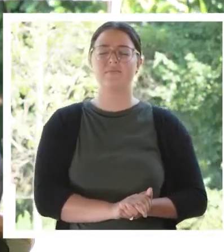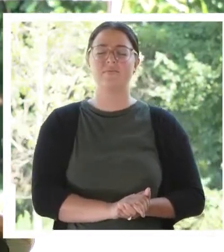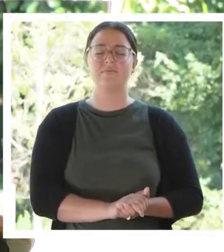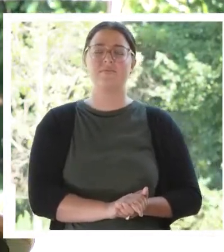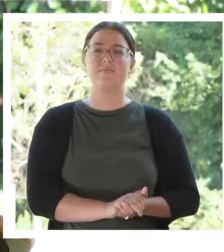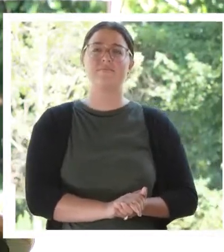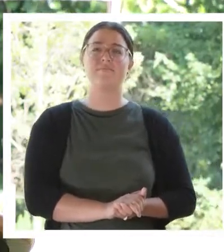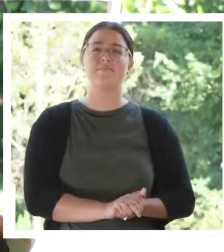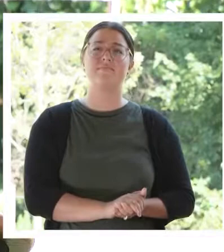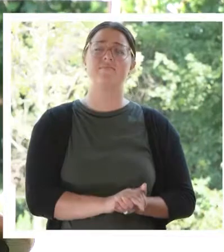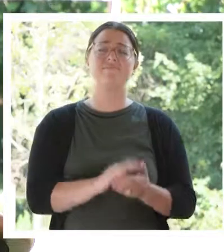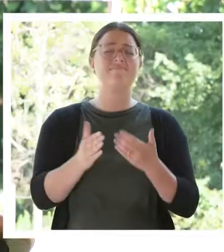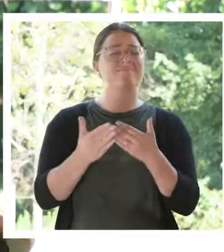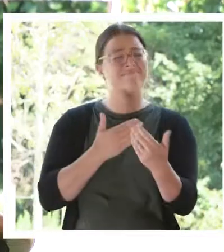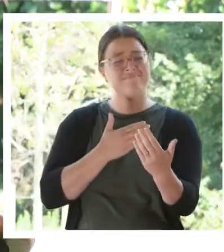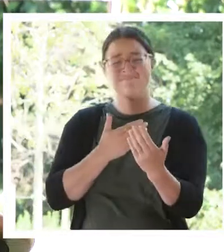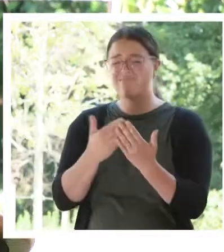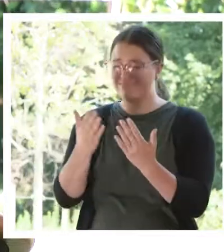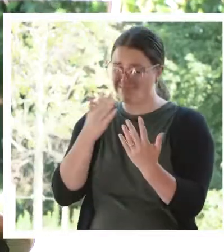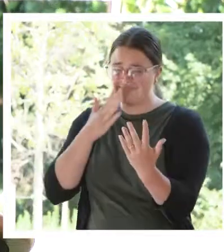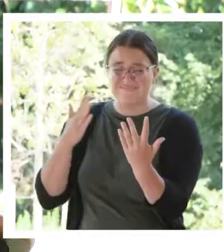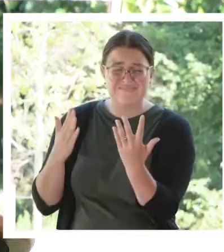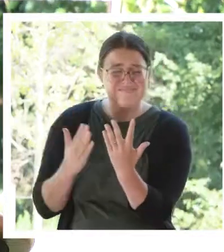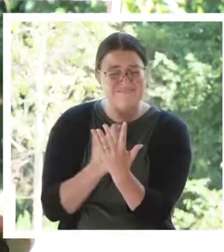believed, through